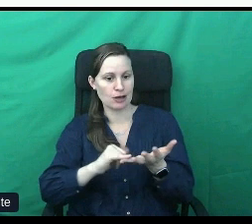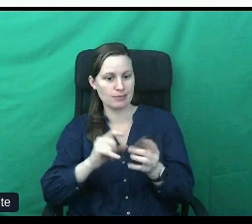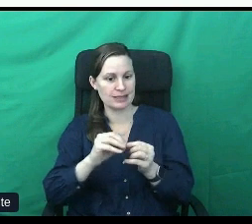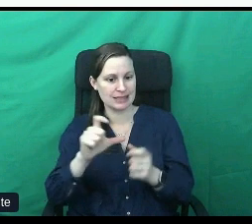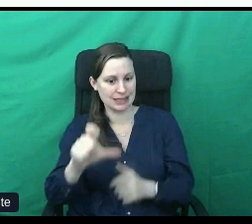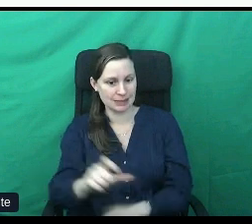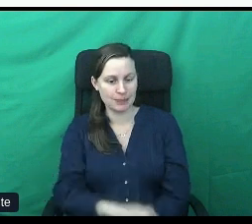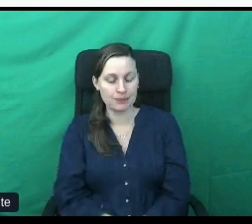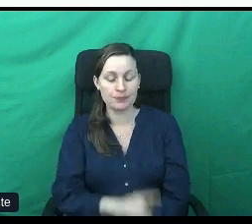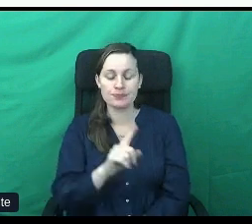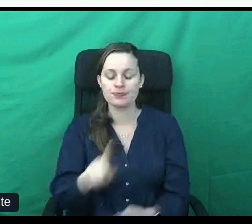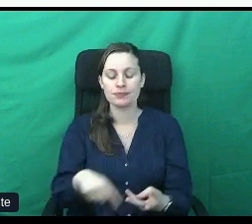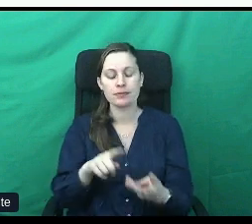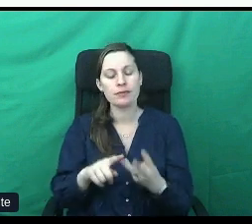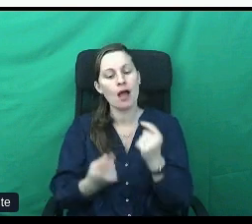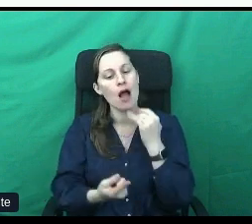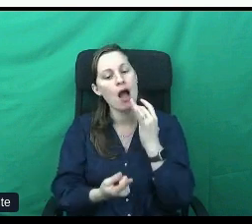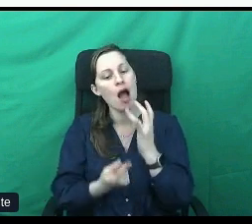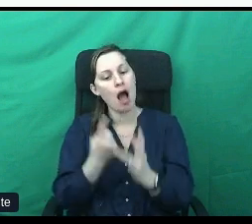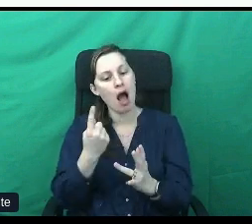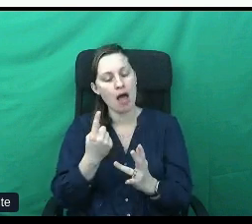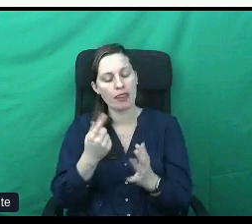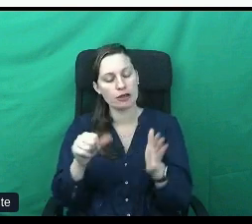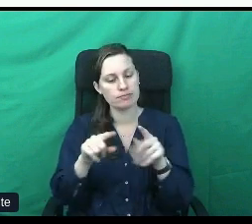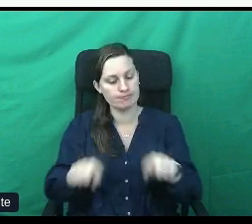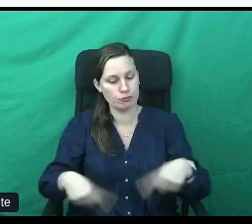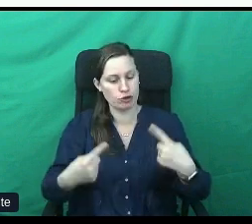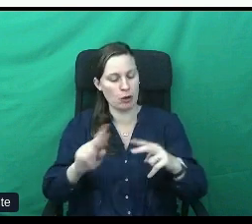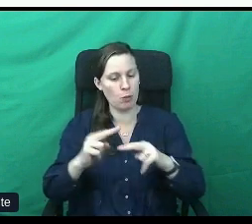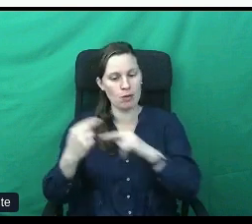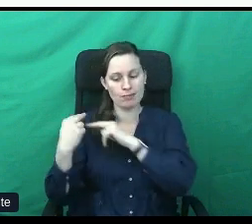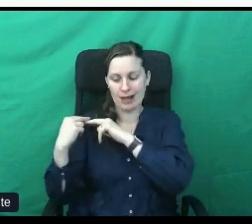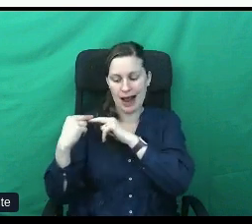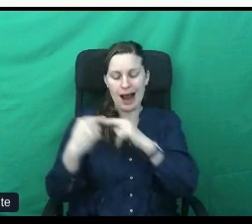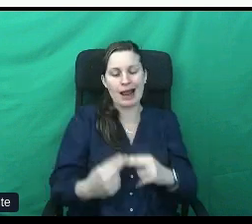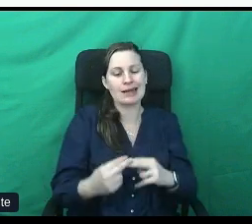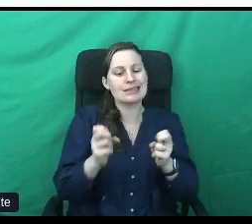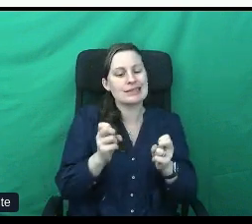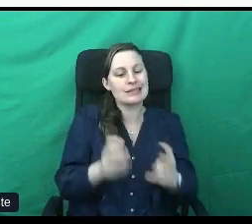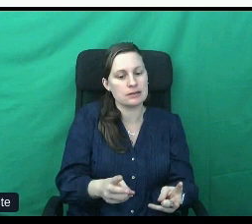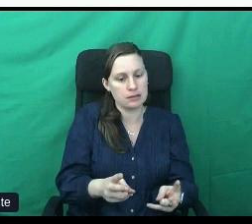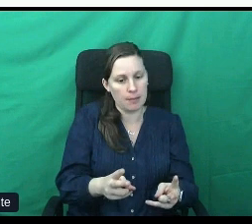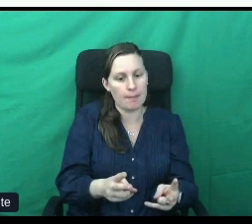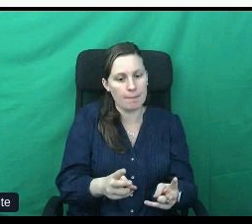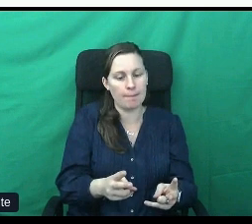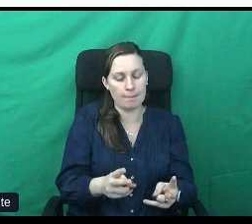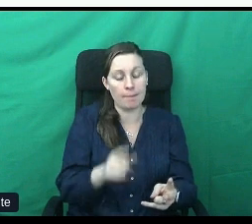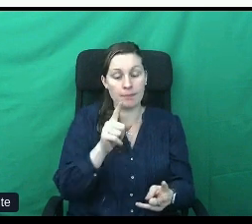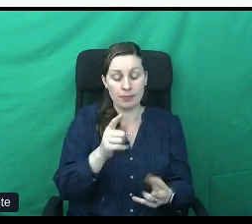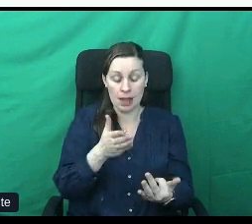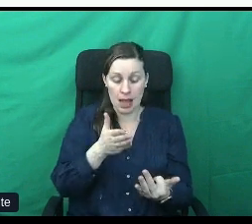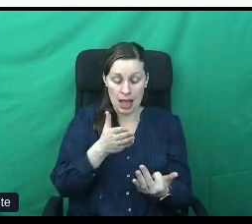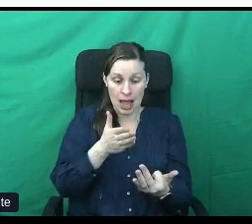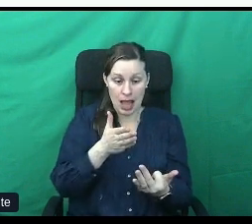Another challenge we came across was legacy systems. Although